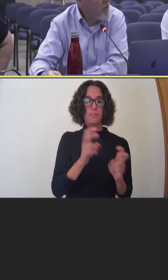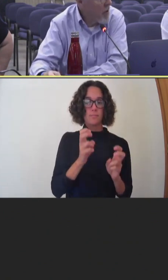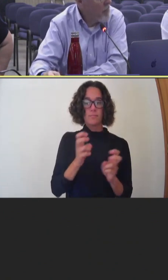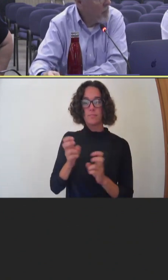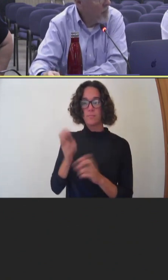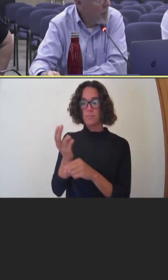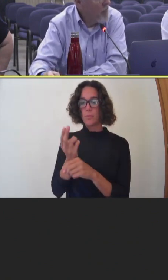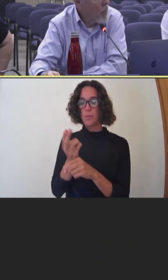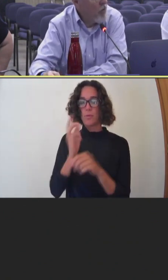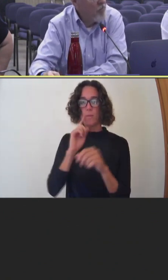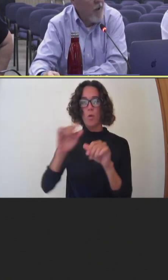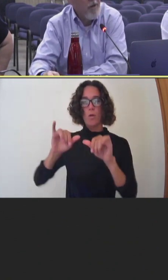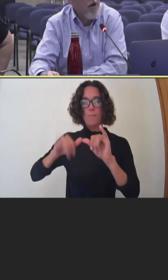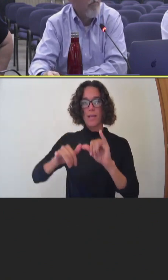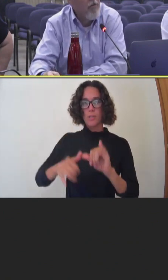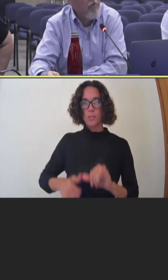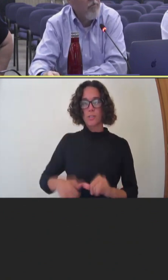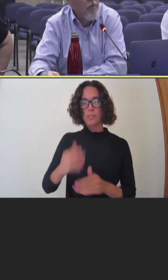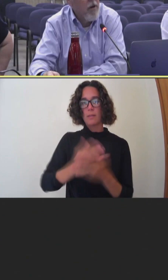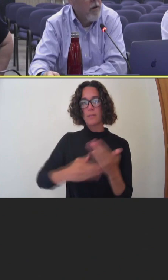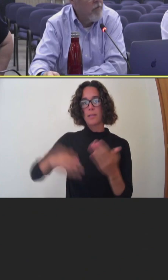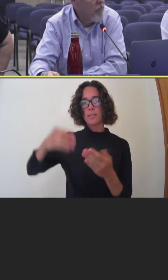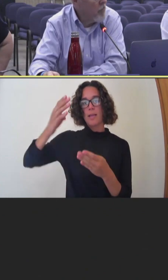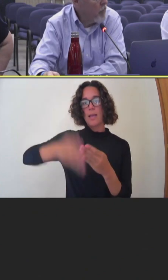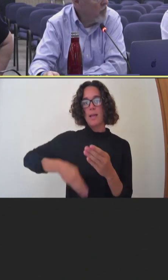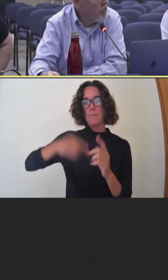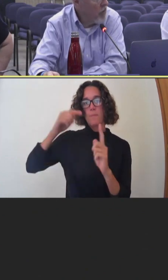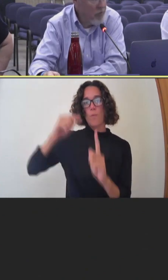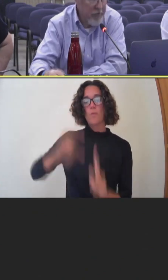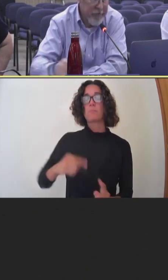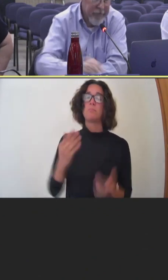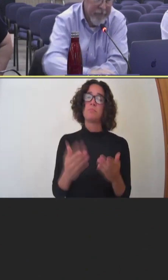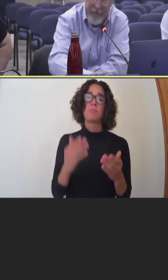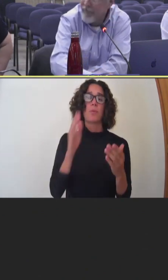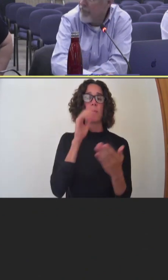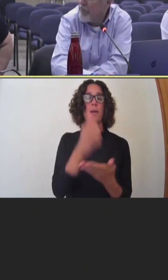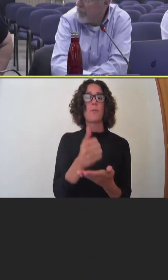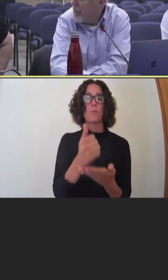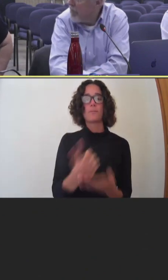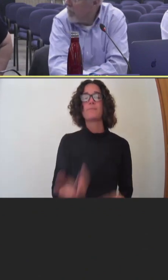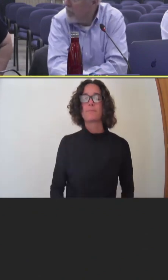these endpoints may be helpful from the registries.